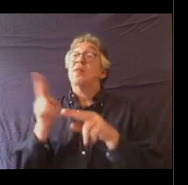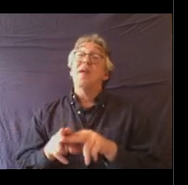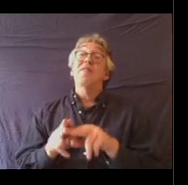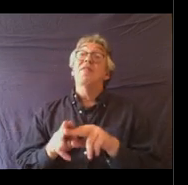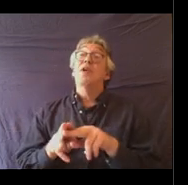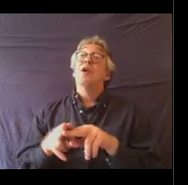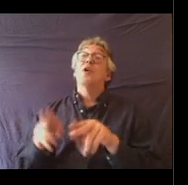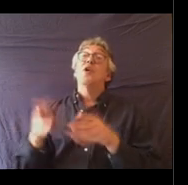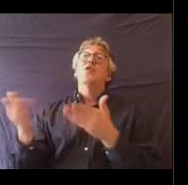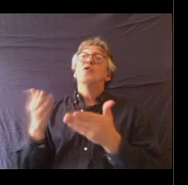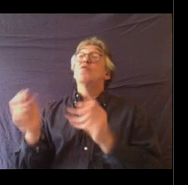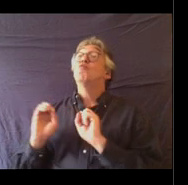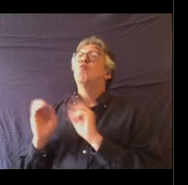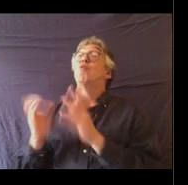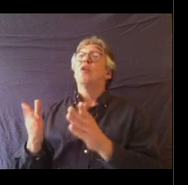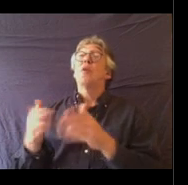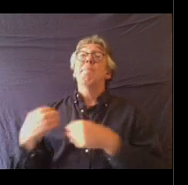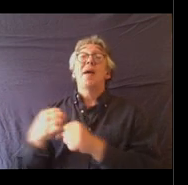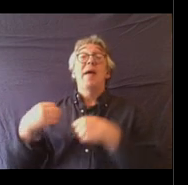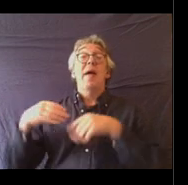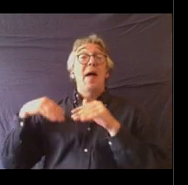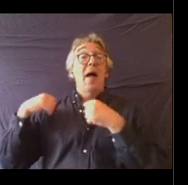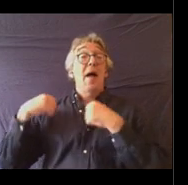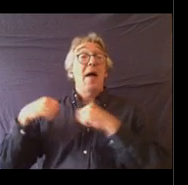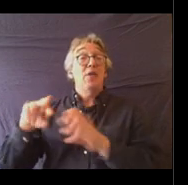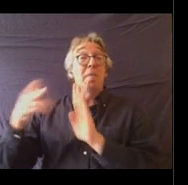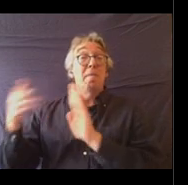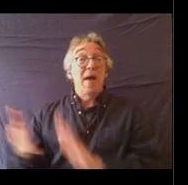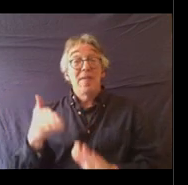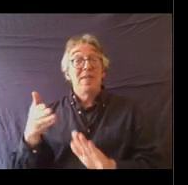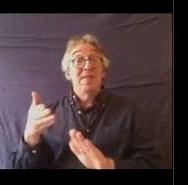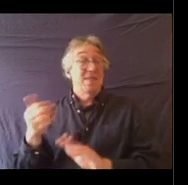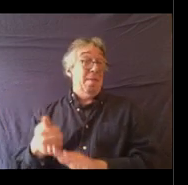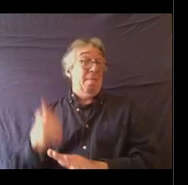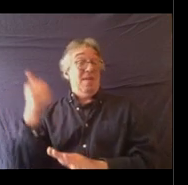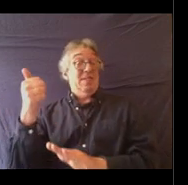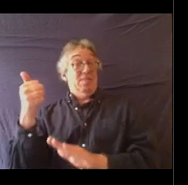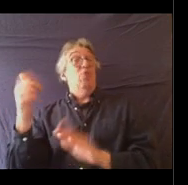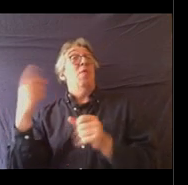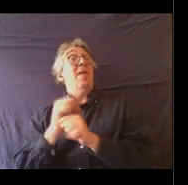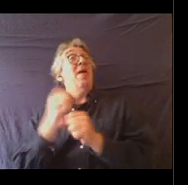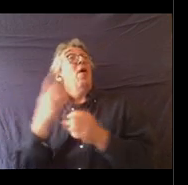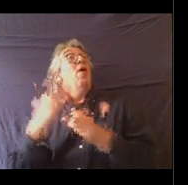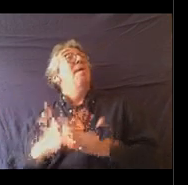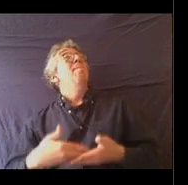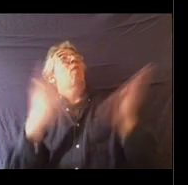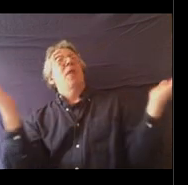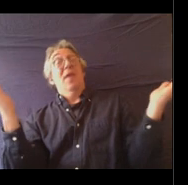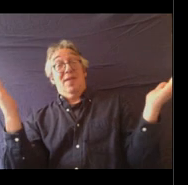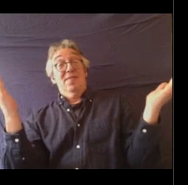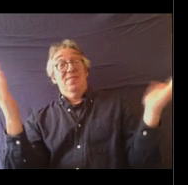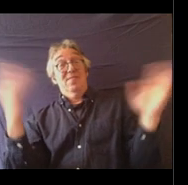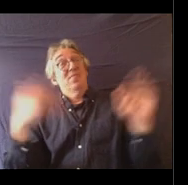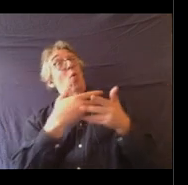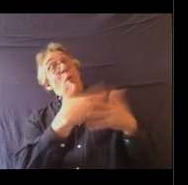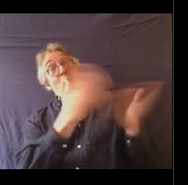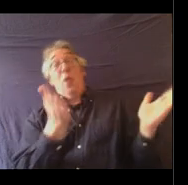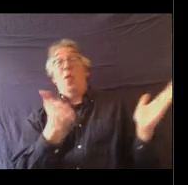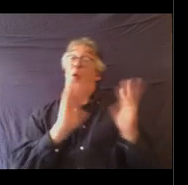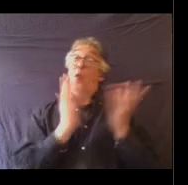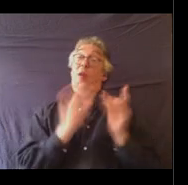they make them available and accessible to the public. I will move to the next question, the next